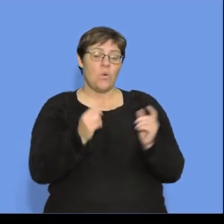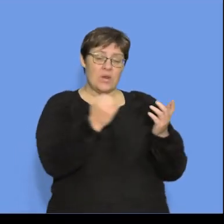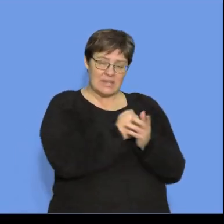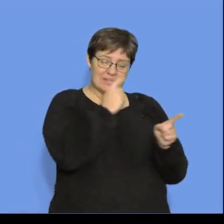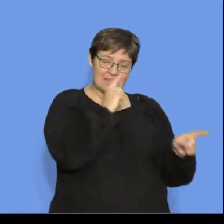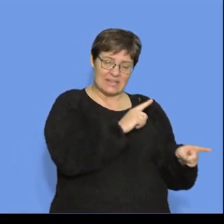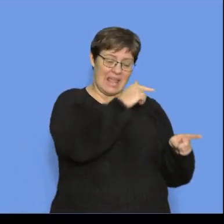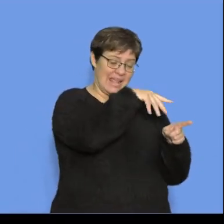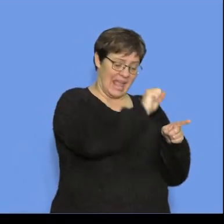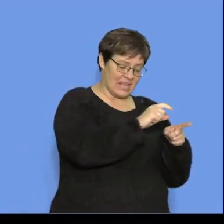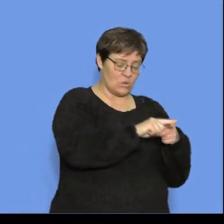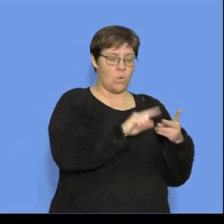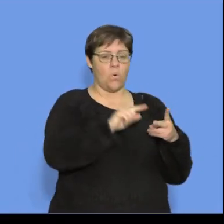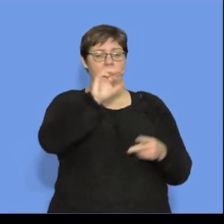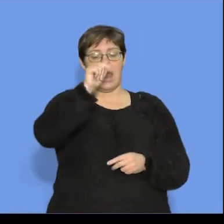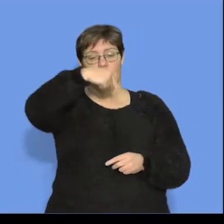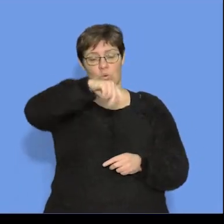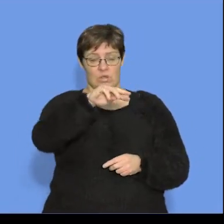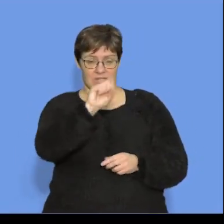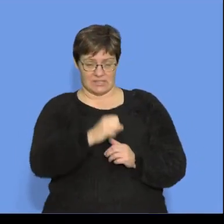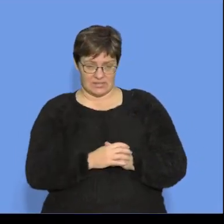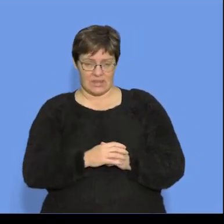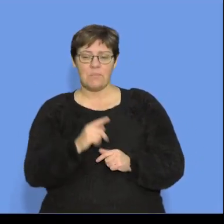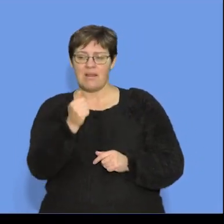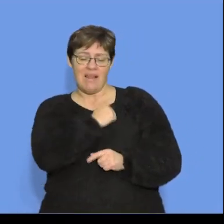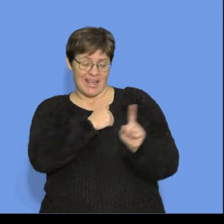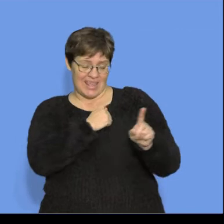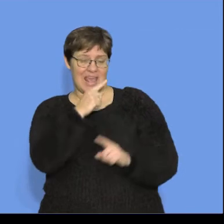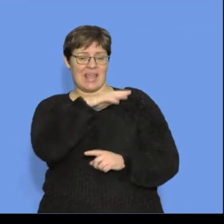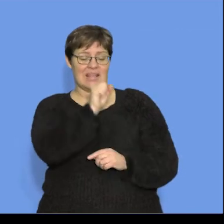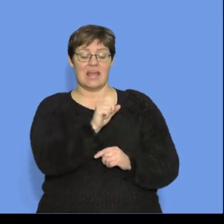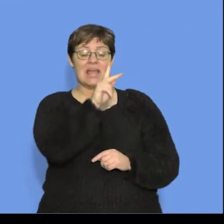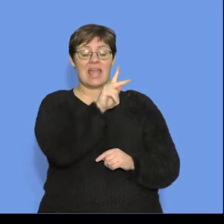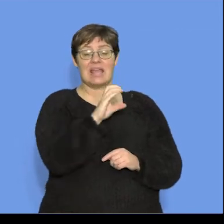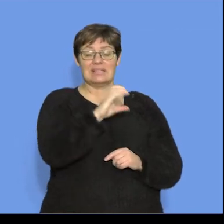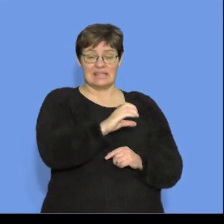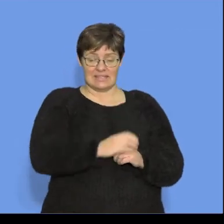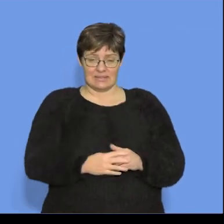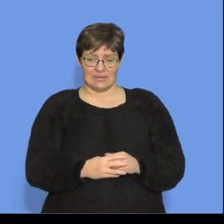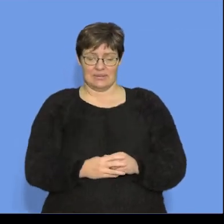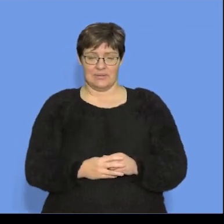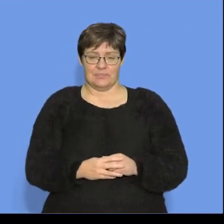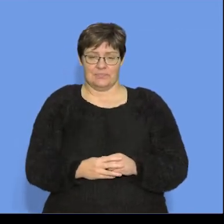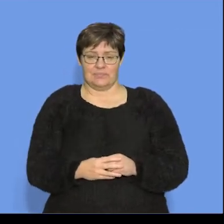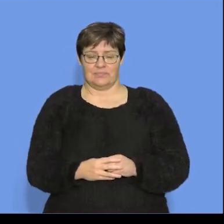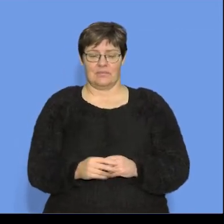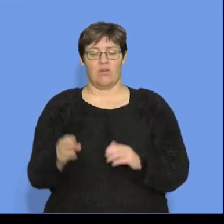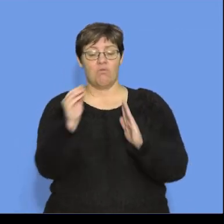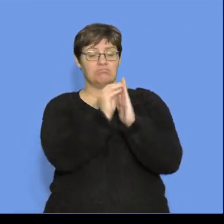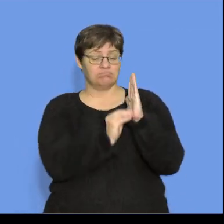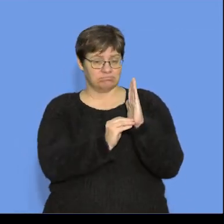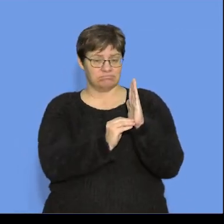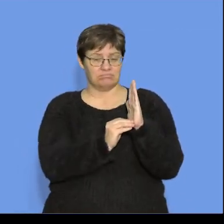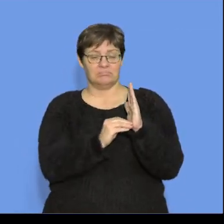this case, we're lucky, it's all gases. So we're going to write the expression for Kc as follows. We're going to write it in terms